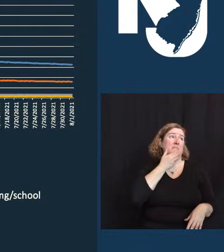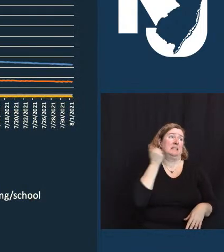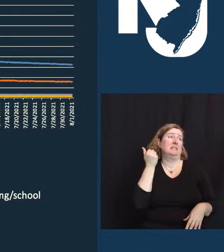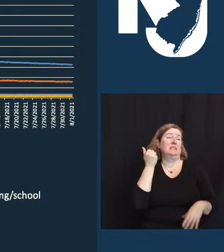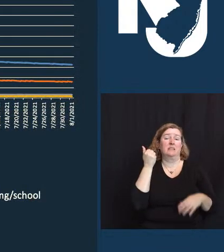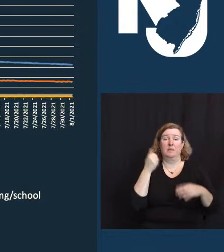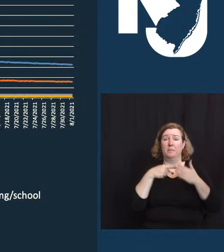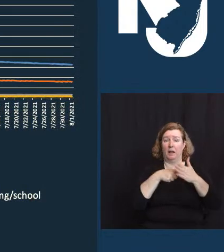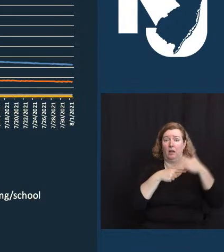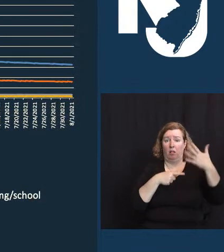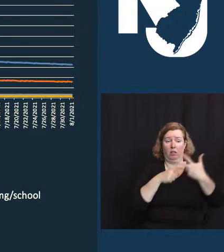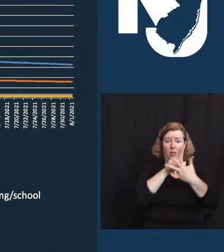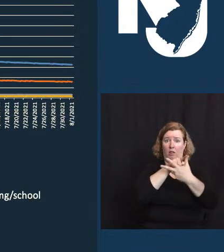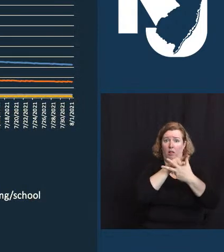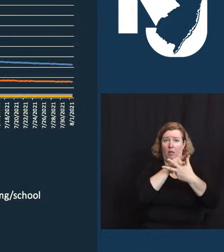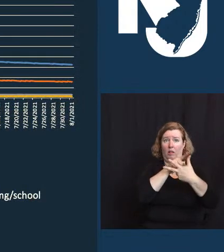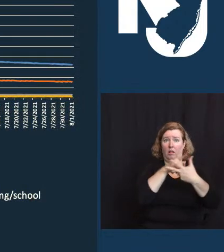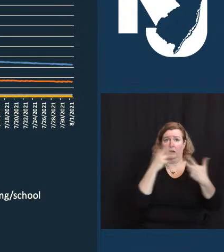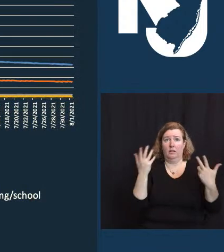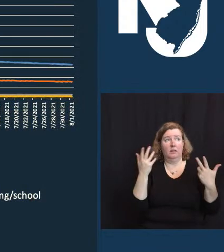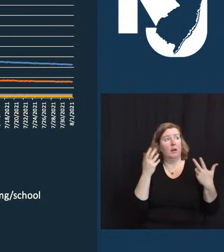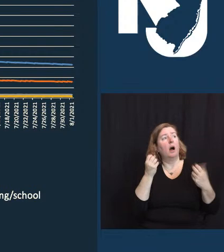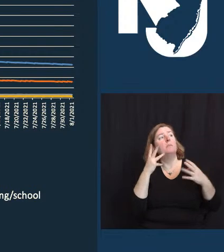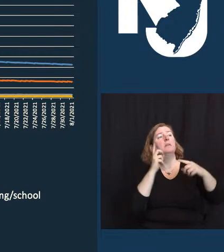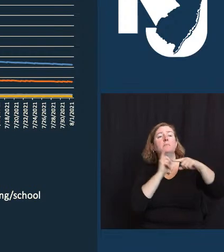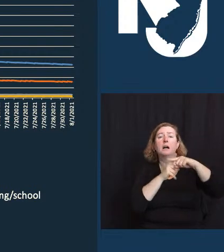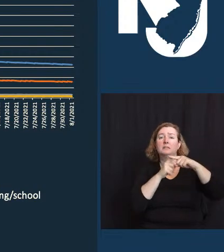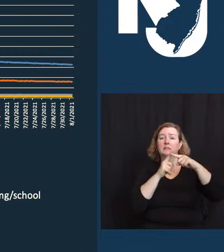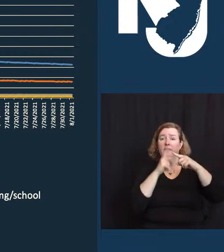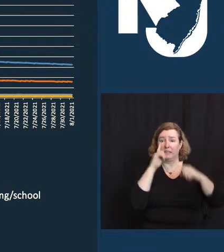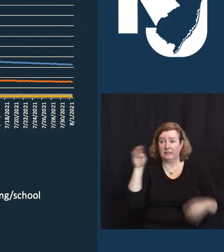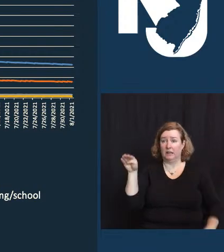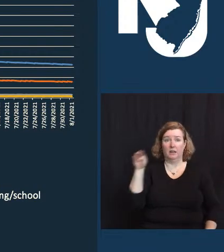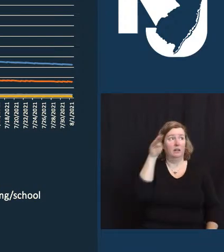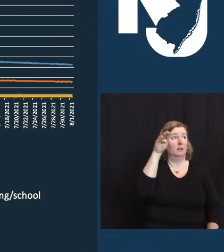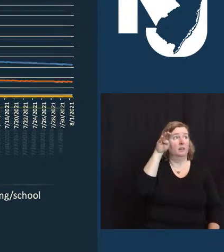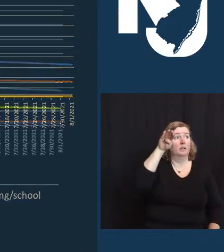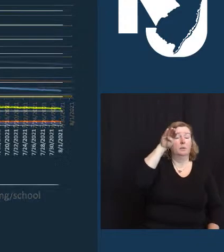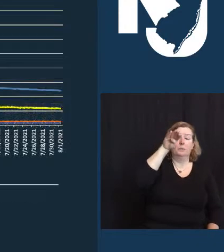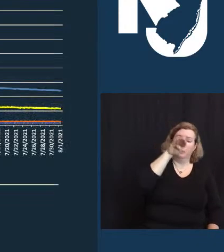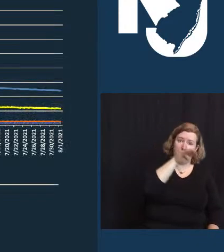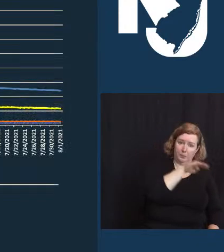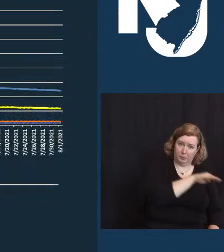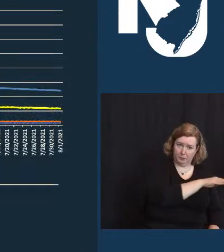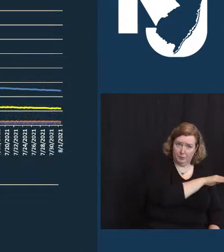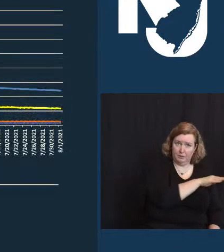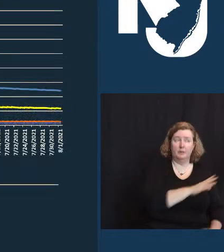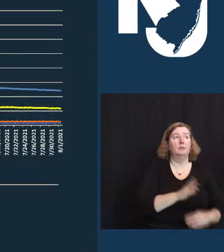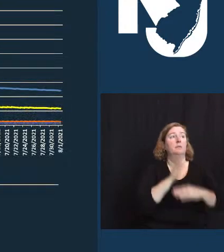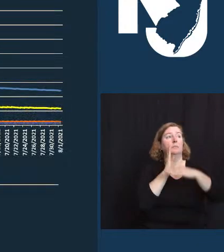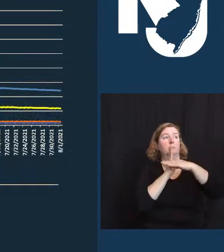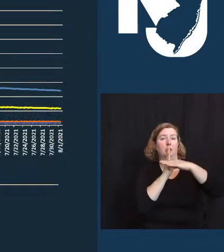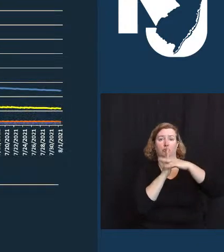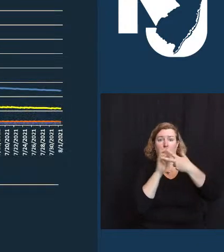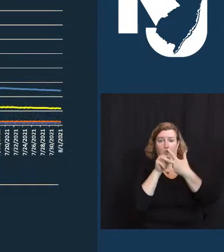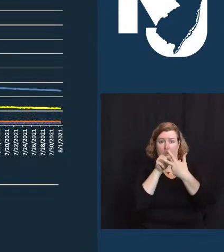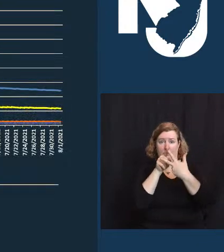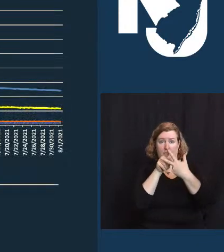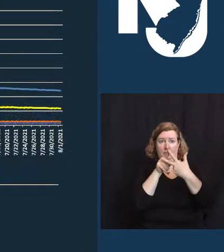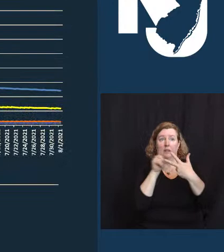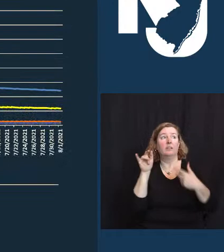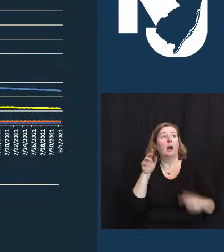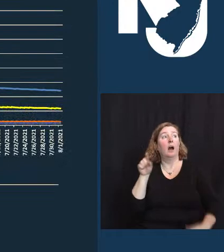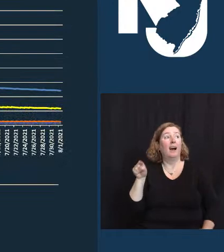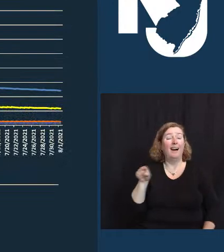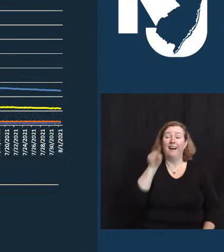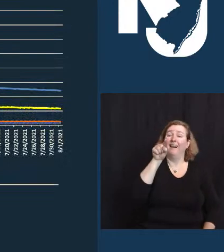are cases, et cetera. You see that comes down pretty precipitously. If we flip to moderate, you see a similar, not